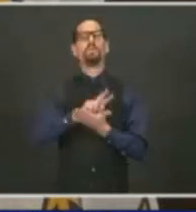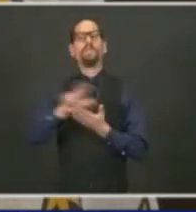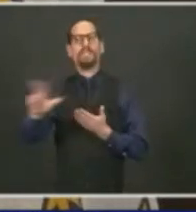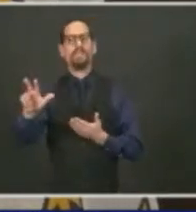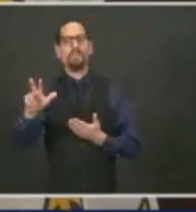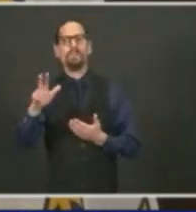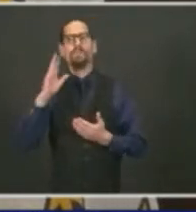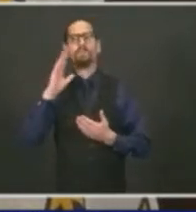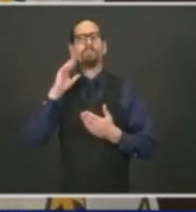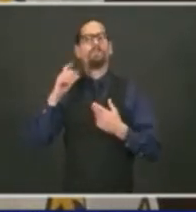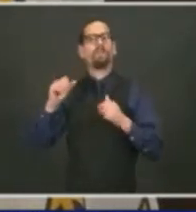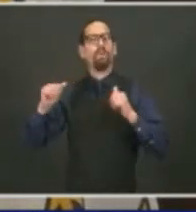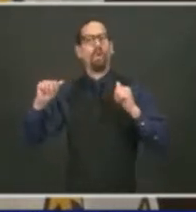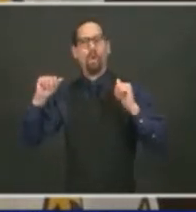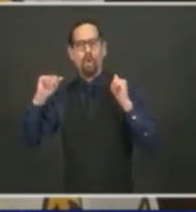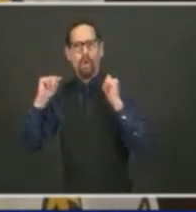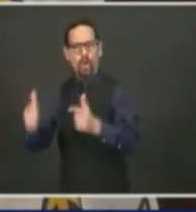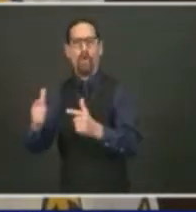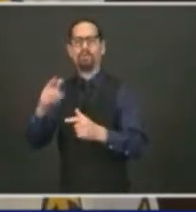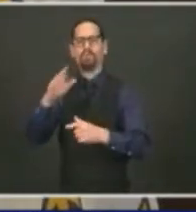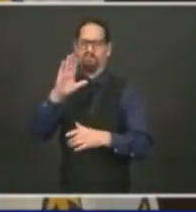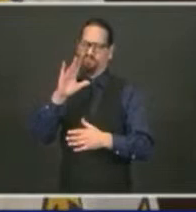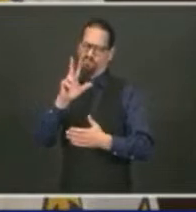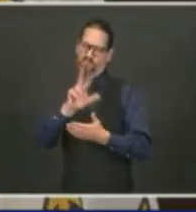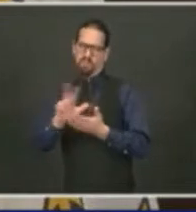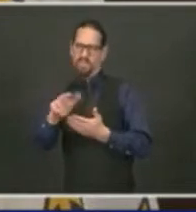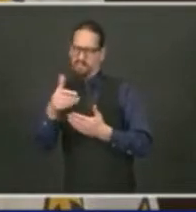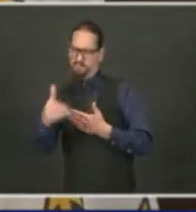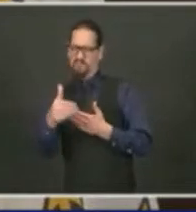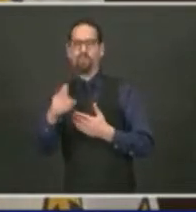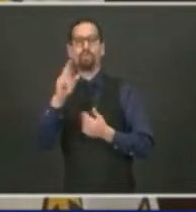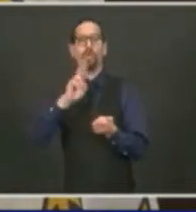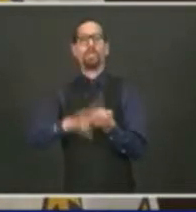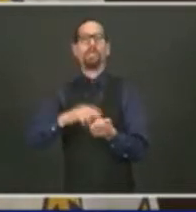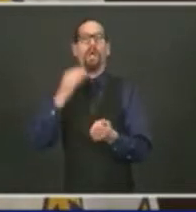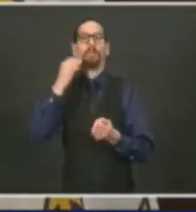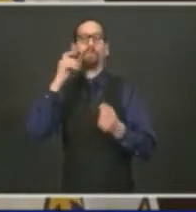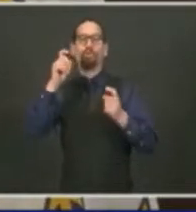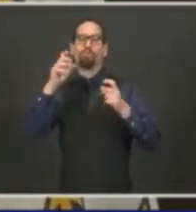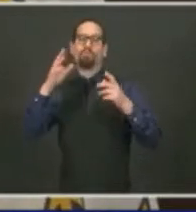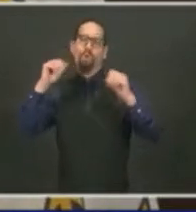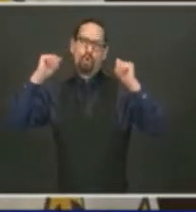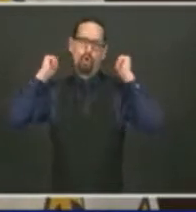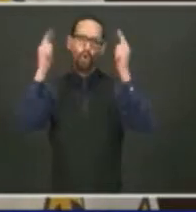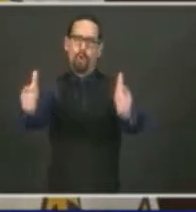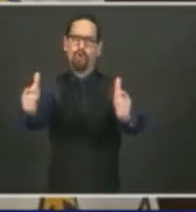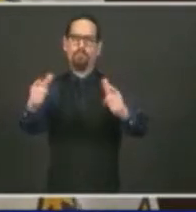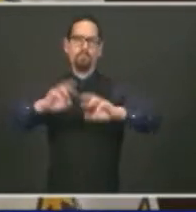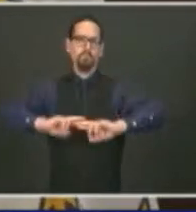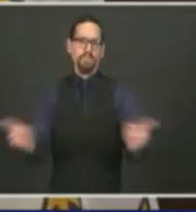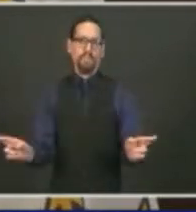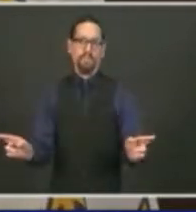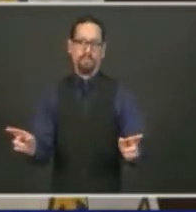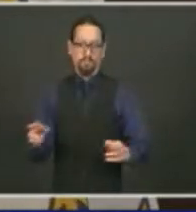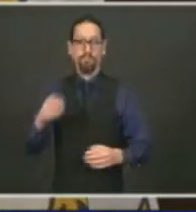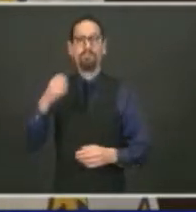is right around the corner. Vaccination is slated to arrive at assisting living facilities and group homes, and that will begin shortly after